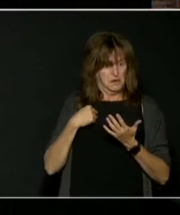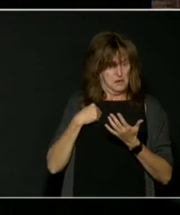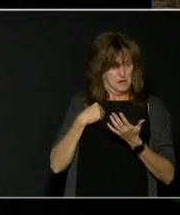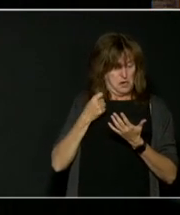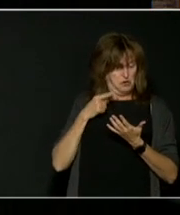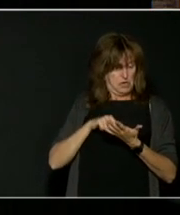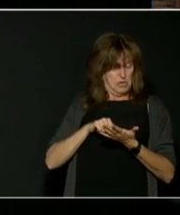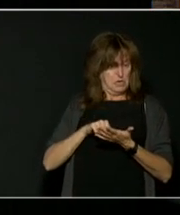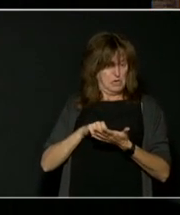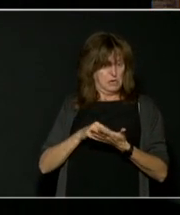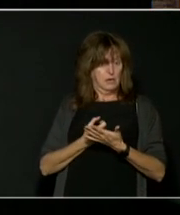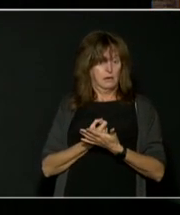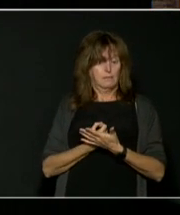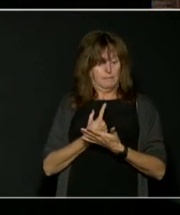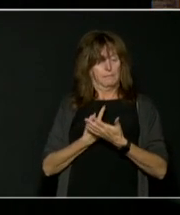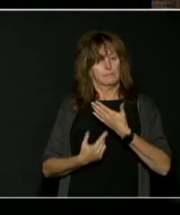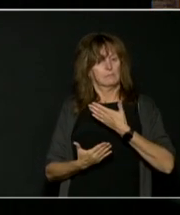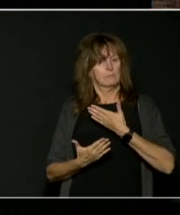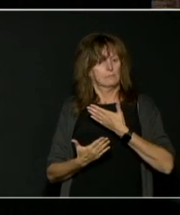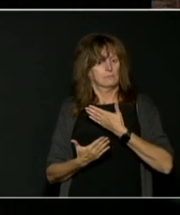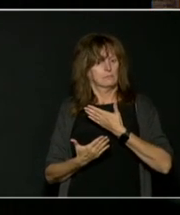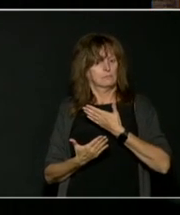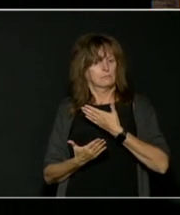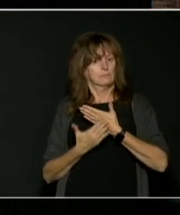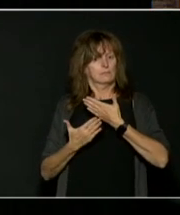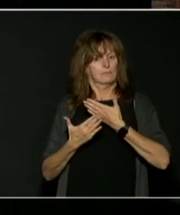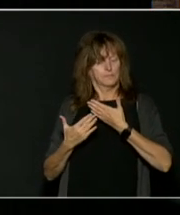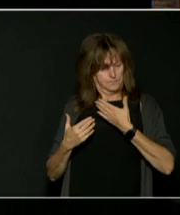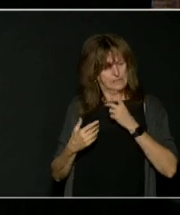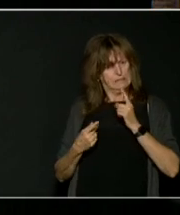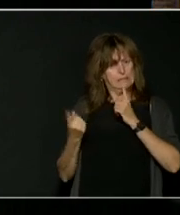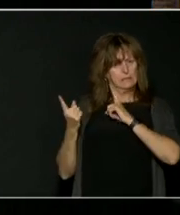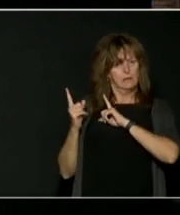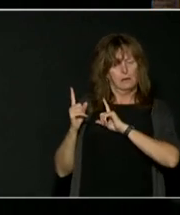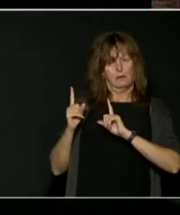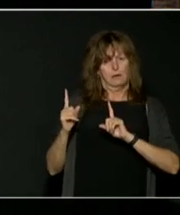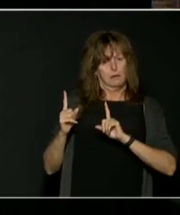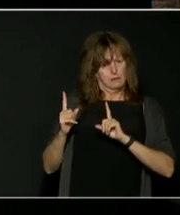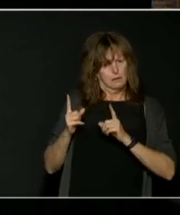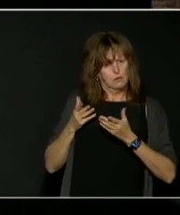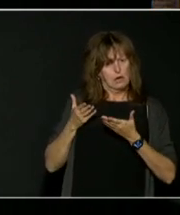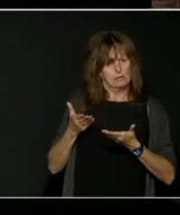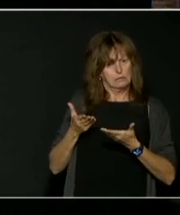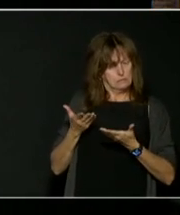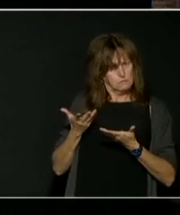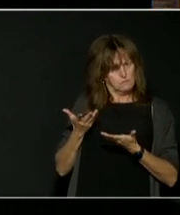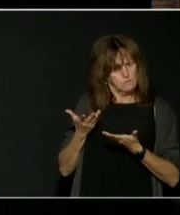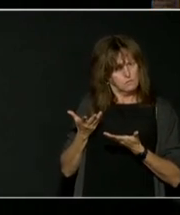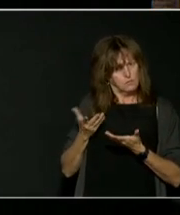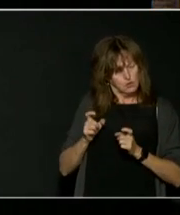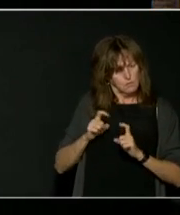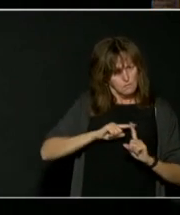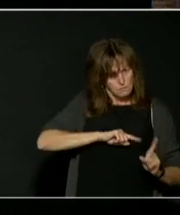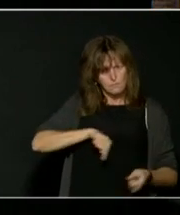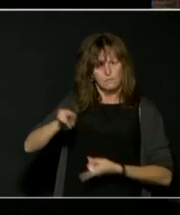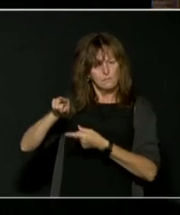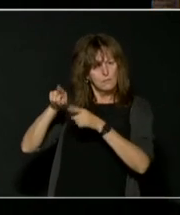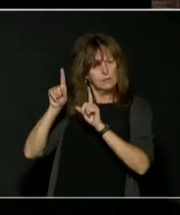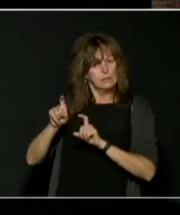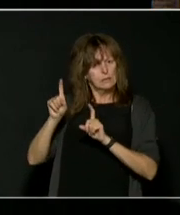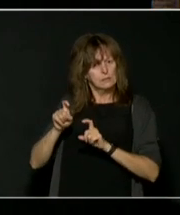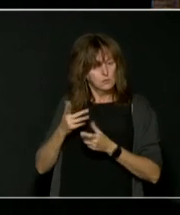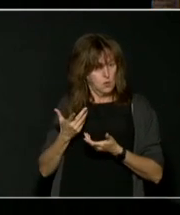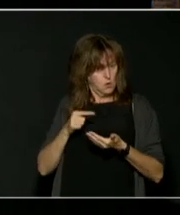had a contact with somebody, consider getting tested. Is there going to be any modification to the software to tell people,